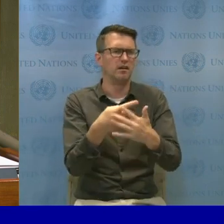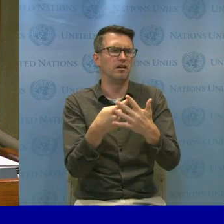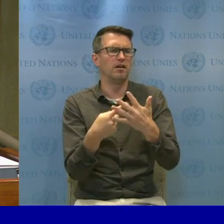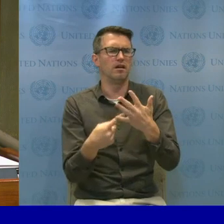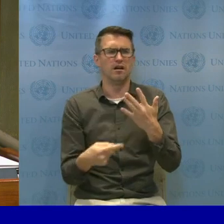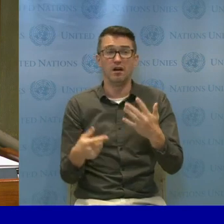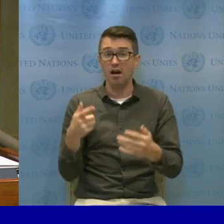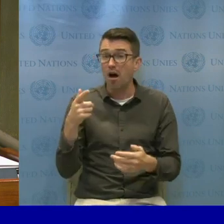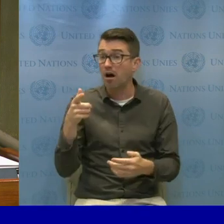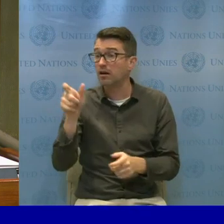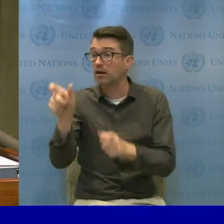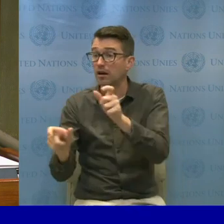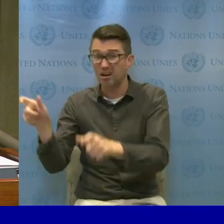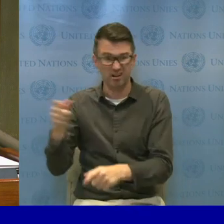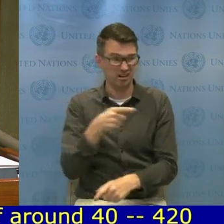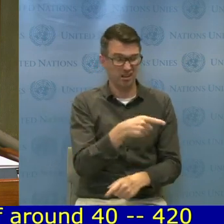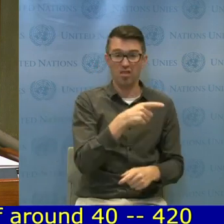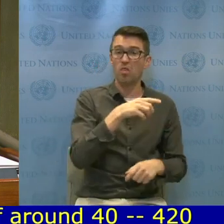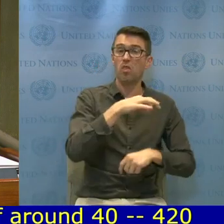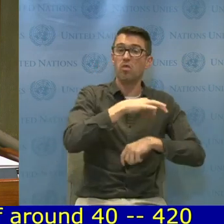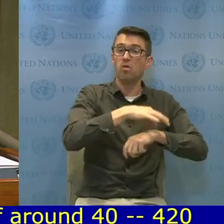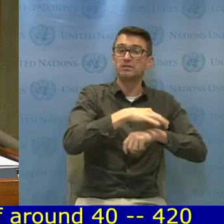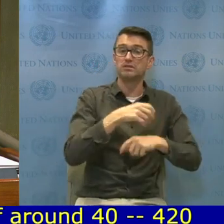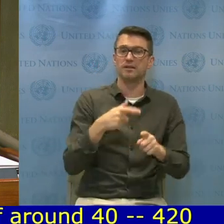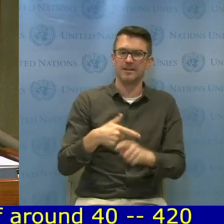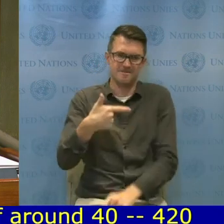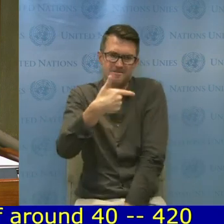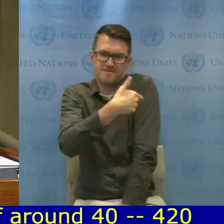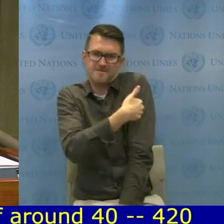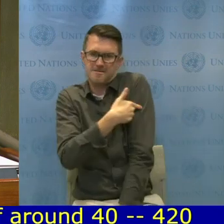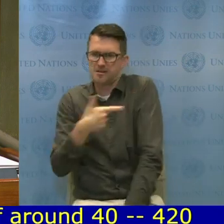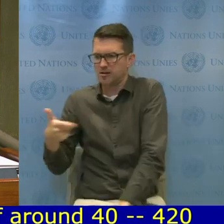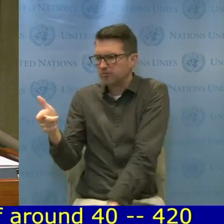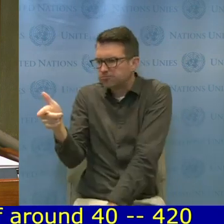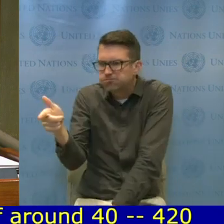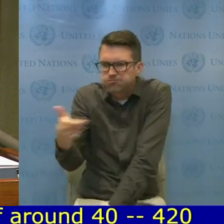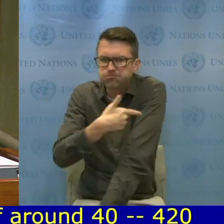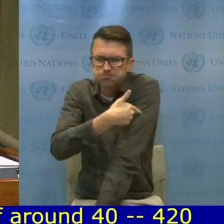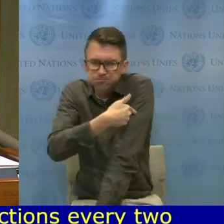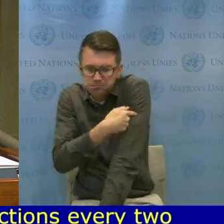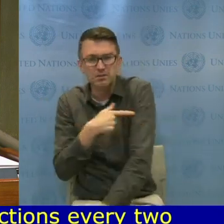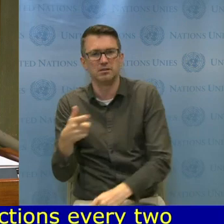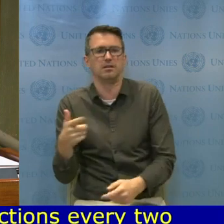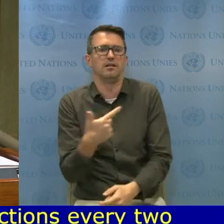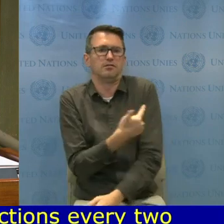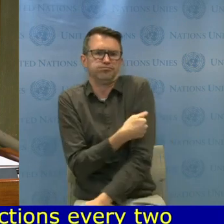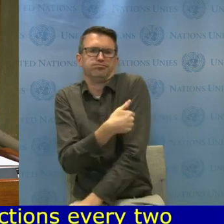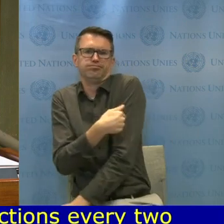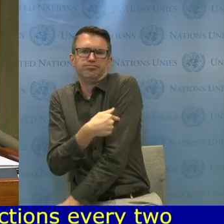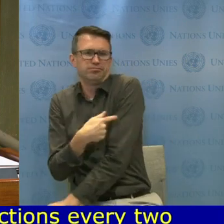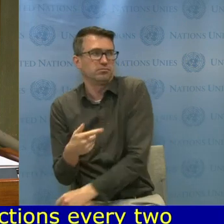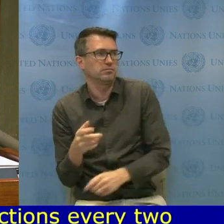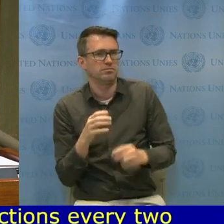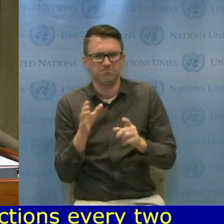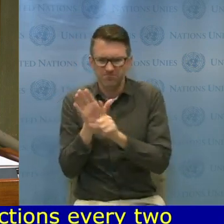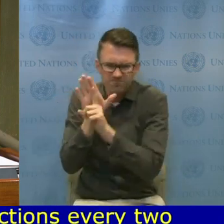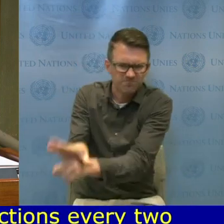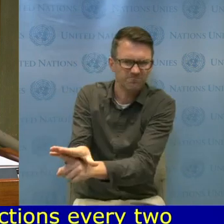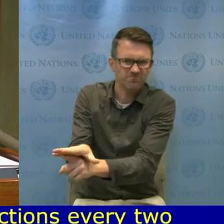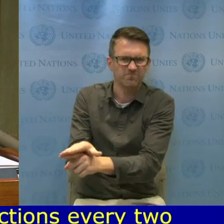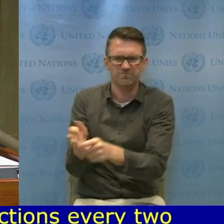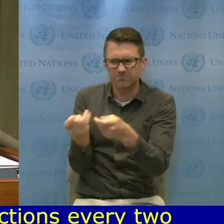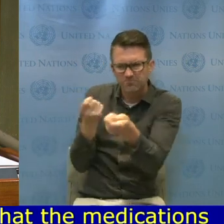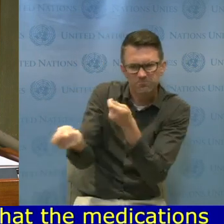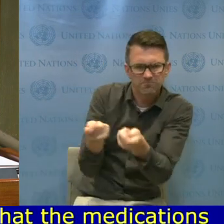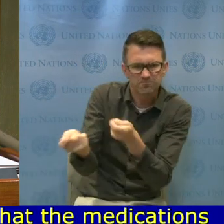the medications used, regardless of the diagnosis, are the same with the same dosage. The residents